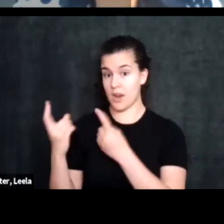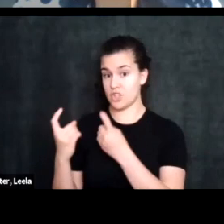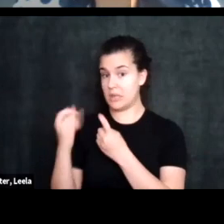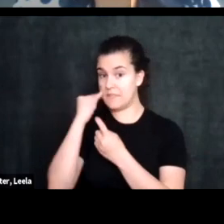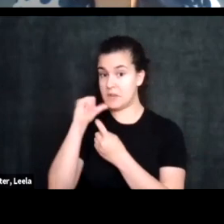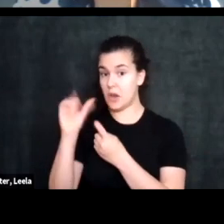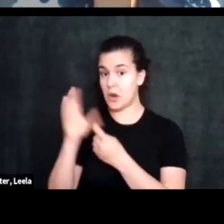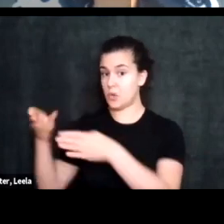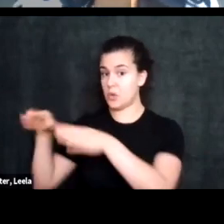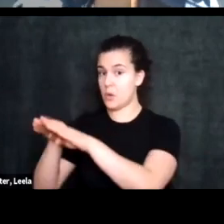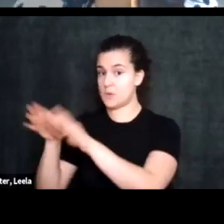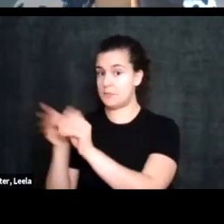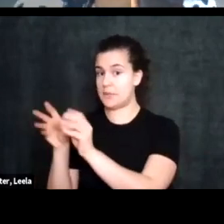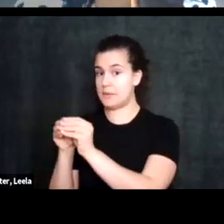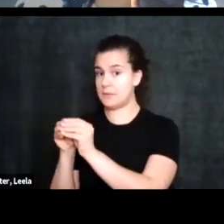out?